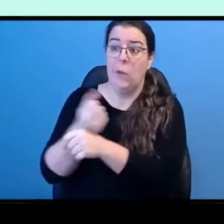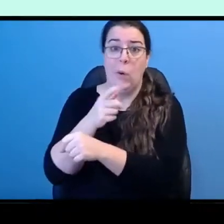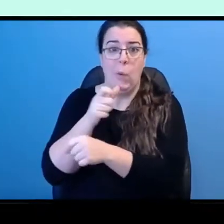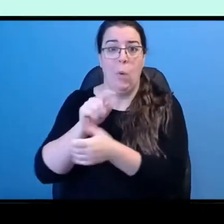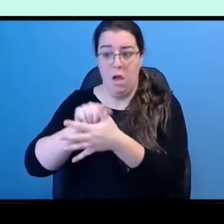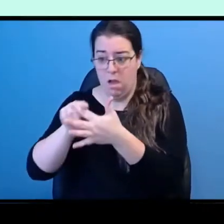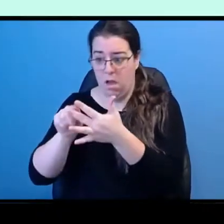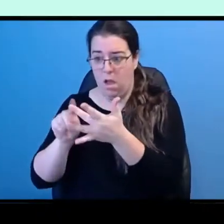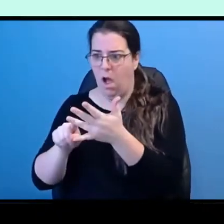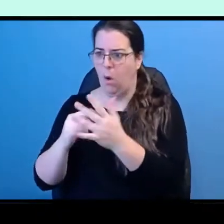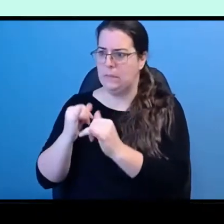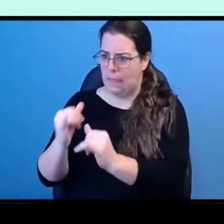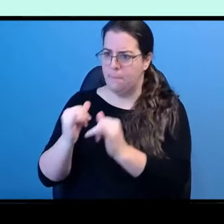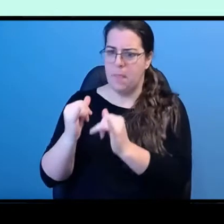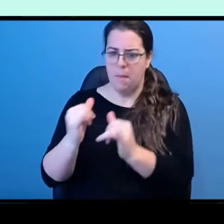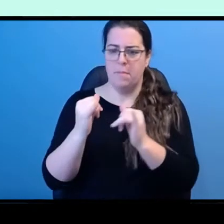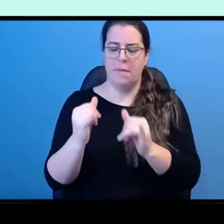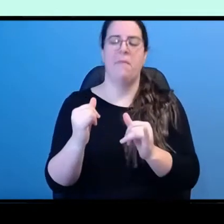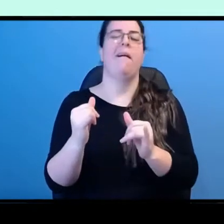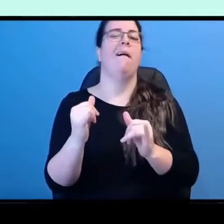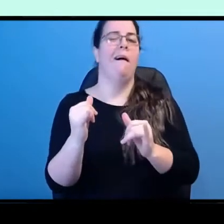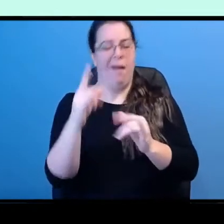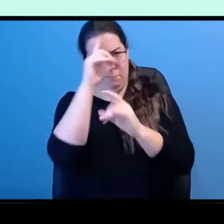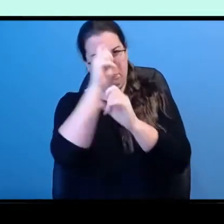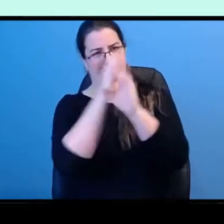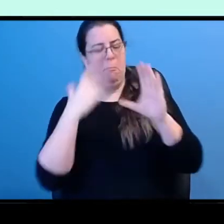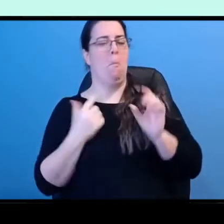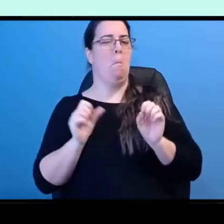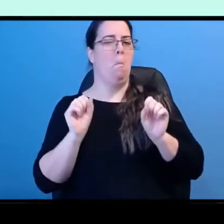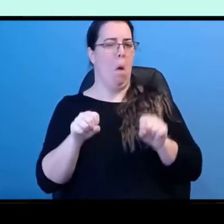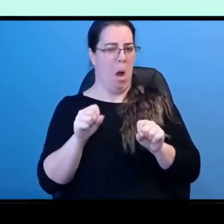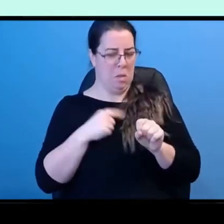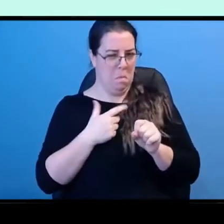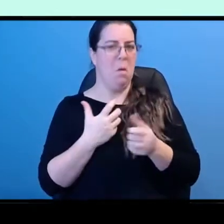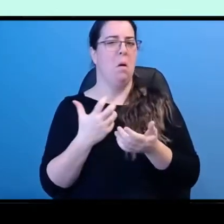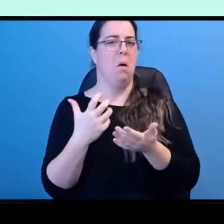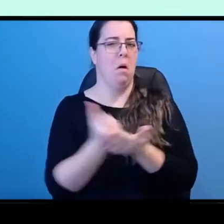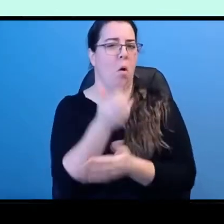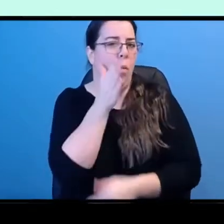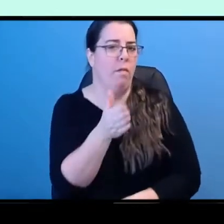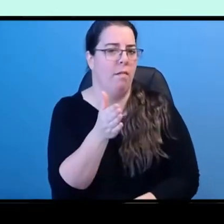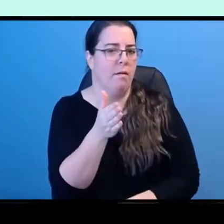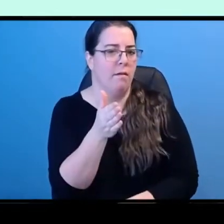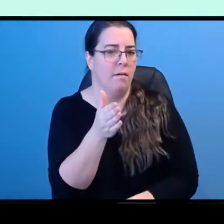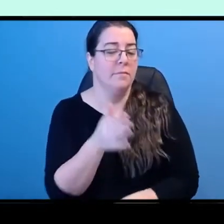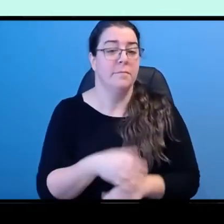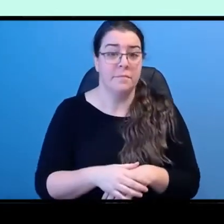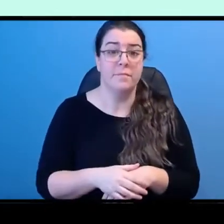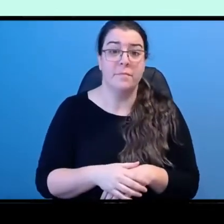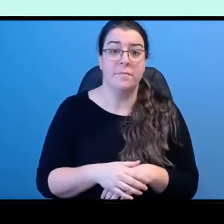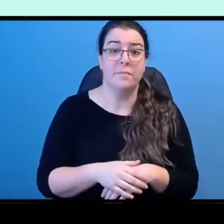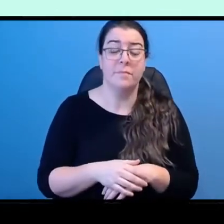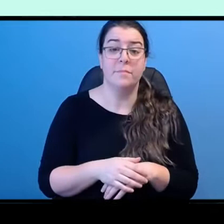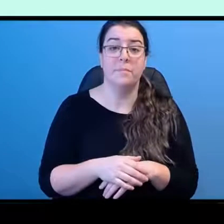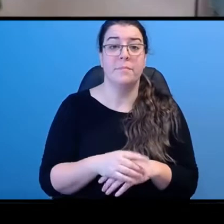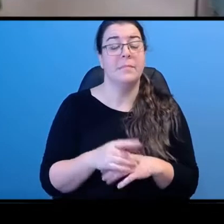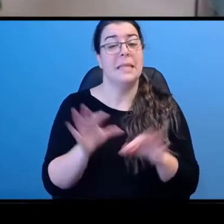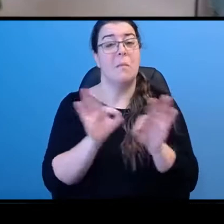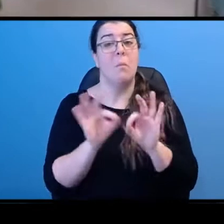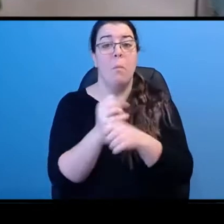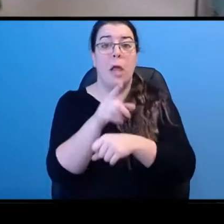is helpful for you to format your ideas. Because you want to format the grant in the way